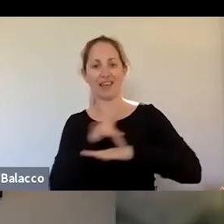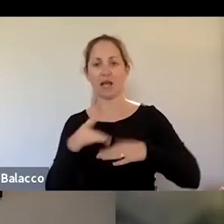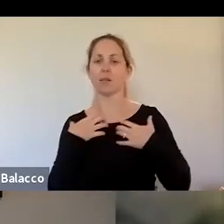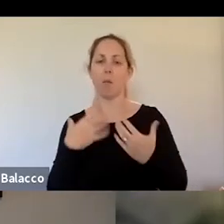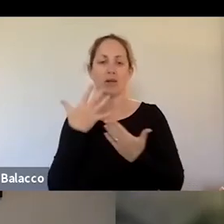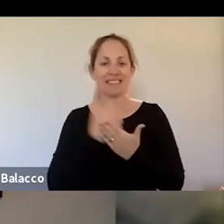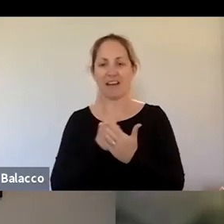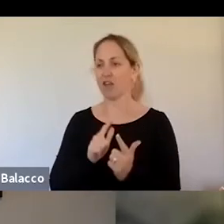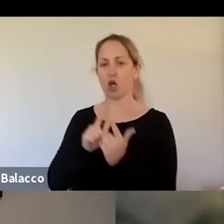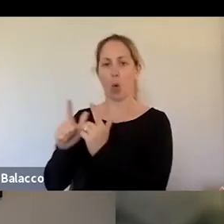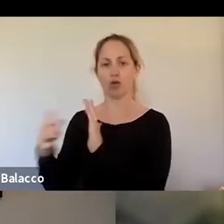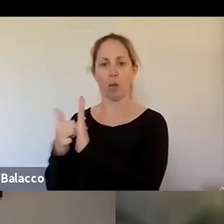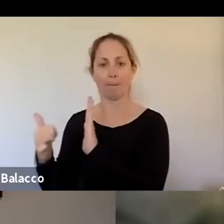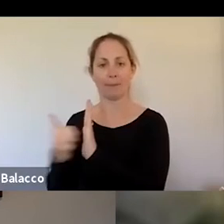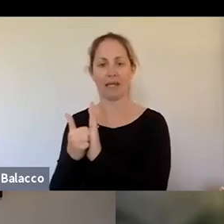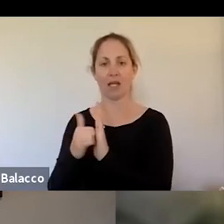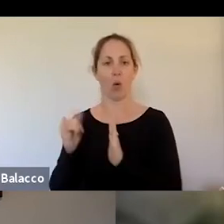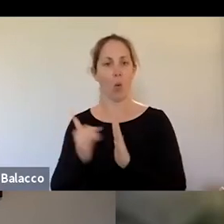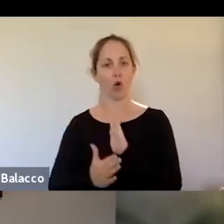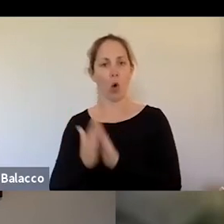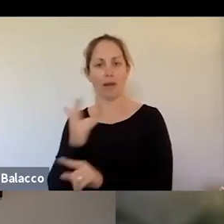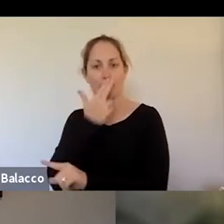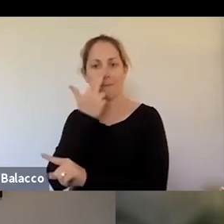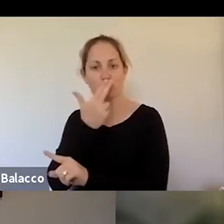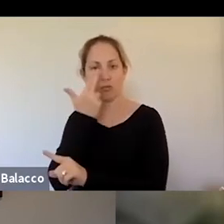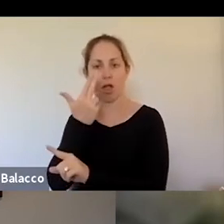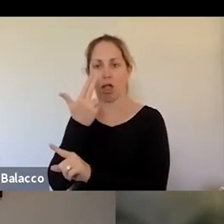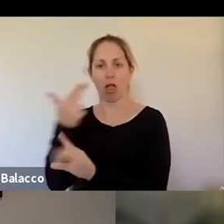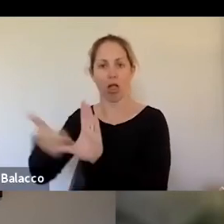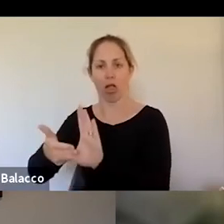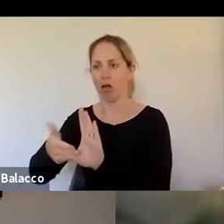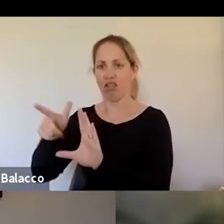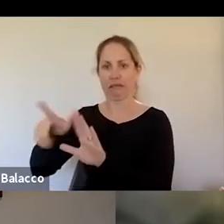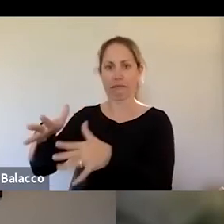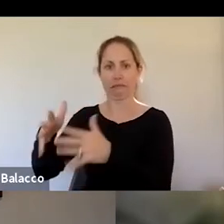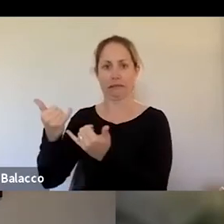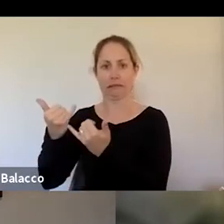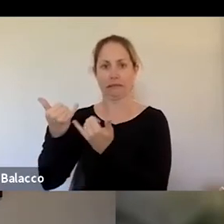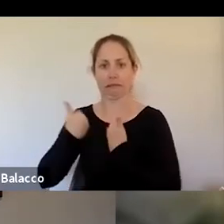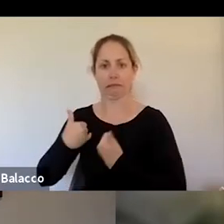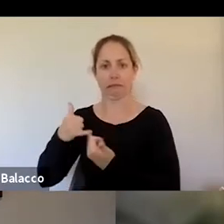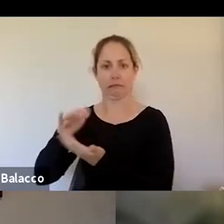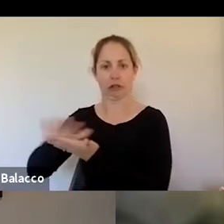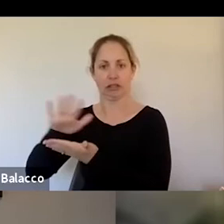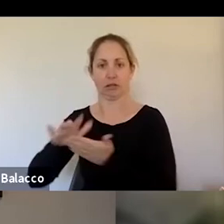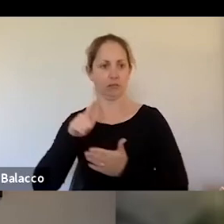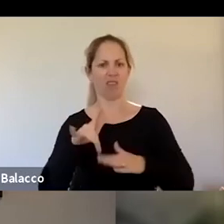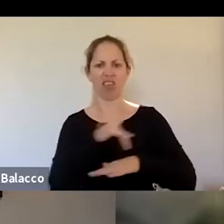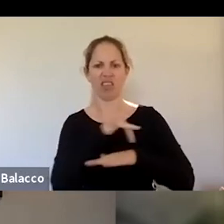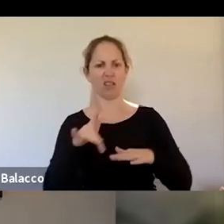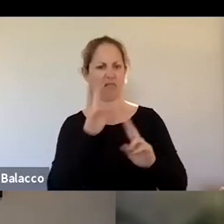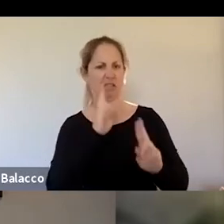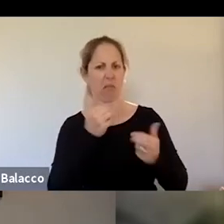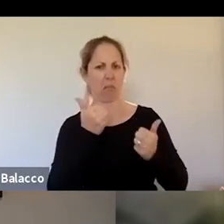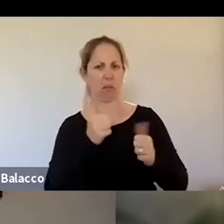station, you know, which is really hopeful. But of course, what really matters is the success in the general population.